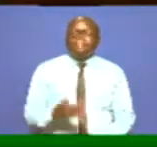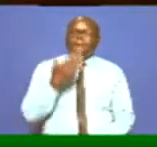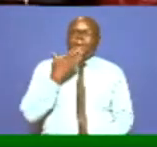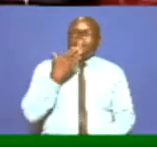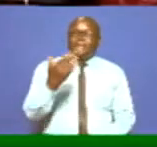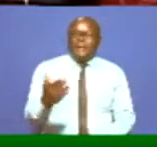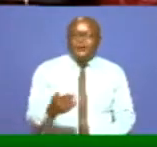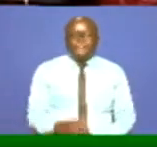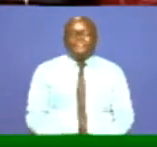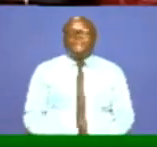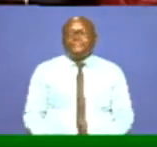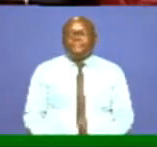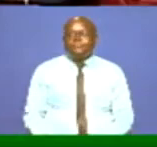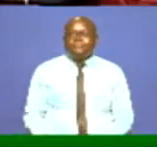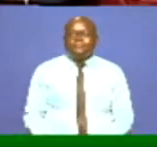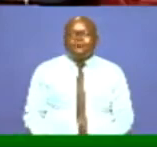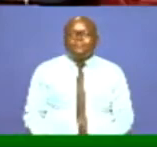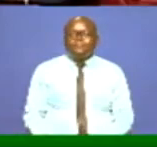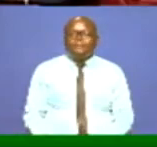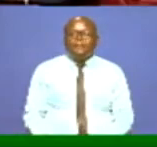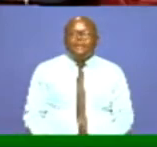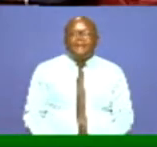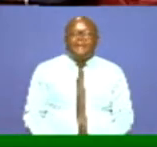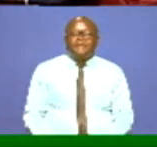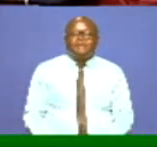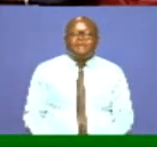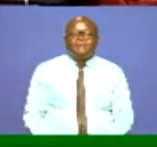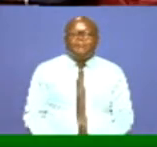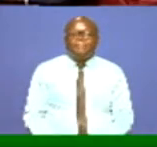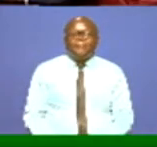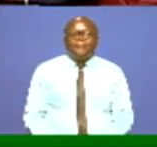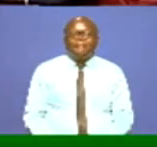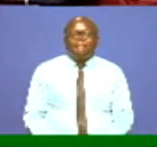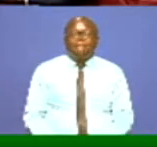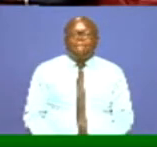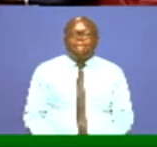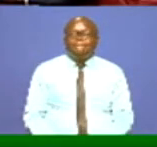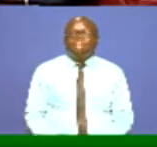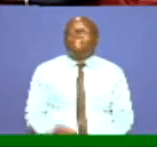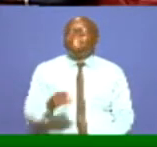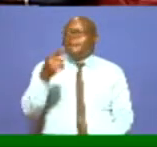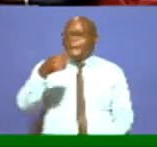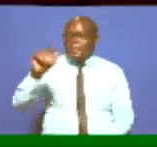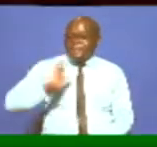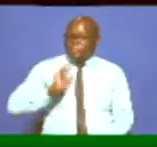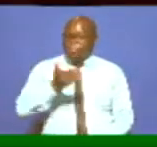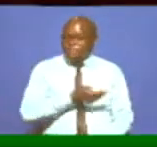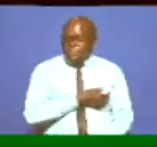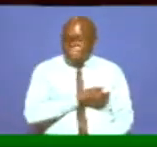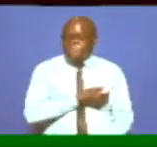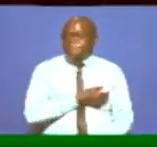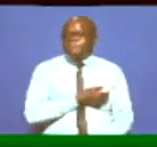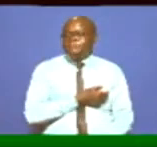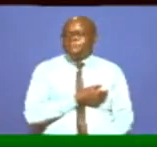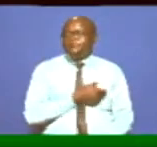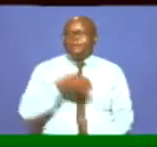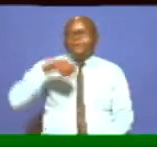Speaker. Very well. That is referred to the relevant departmental committee, which is the Departmental Committee on